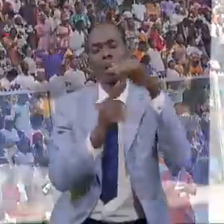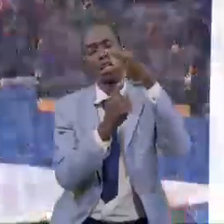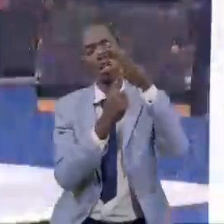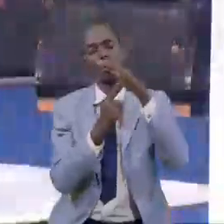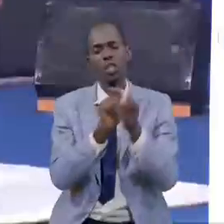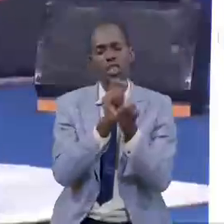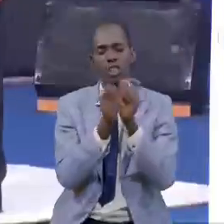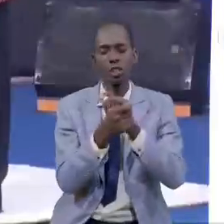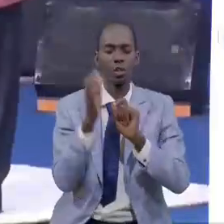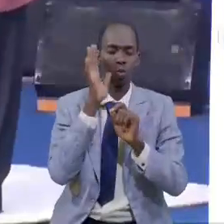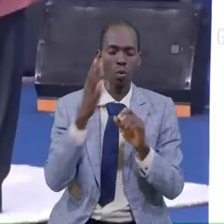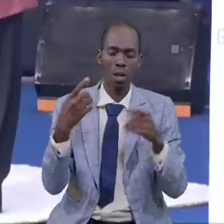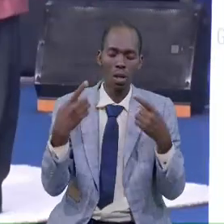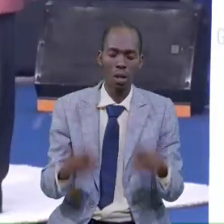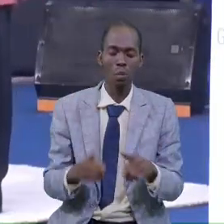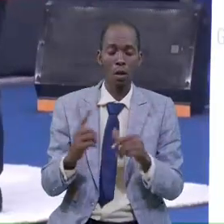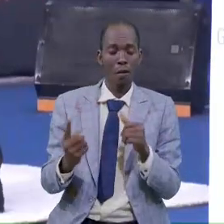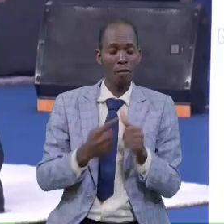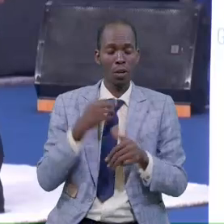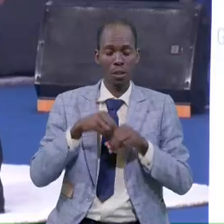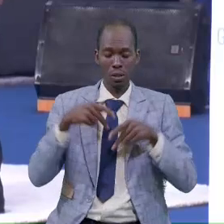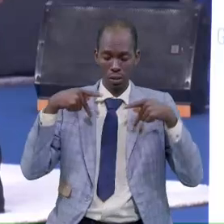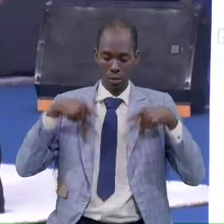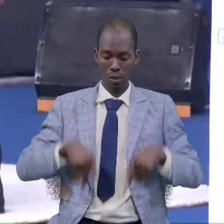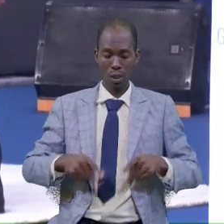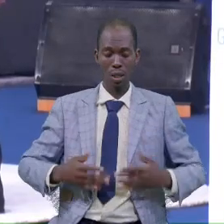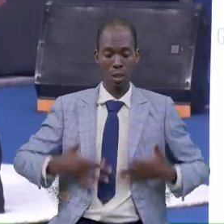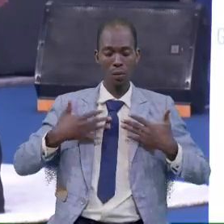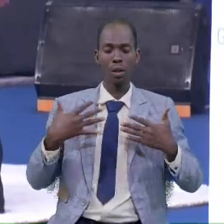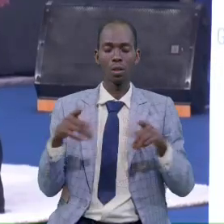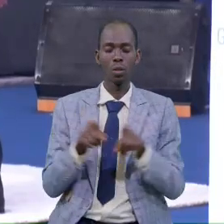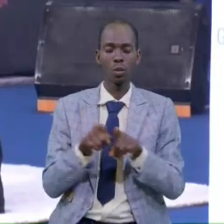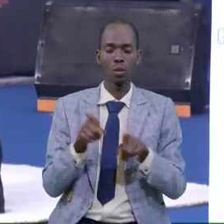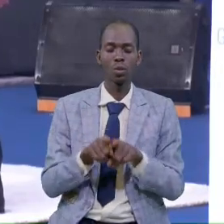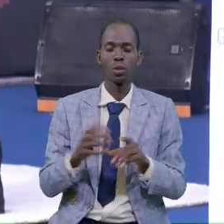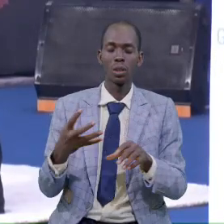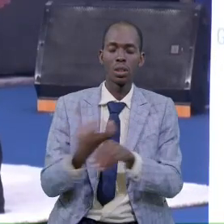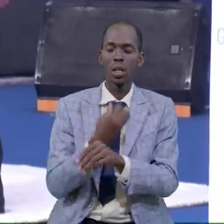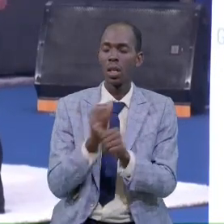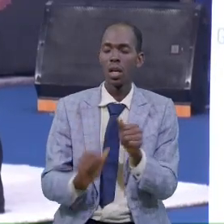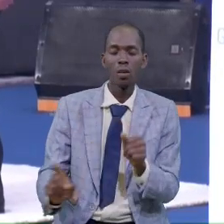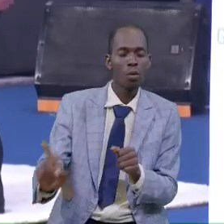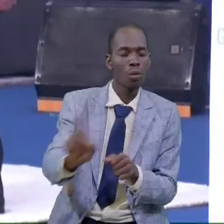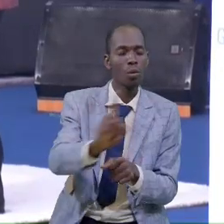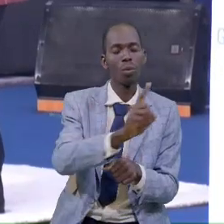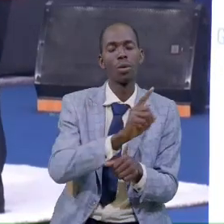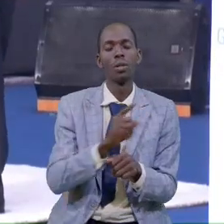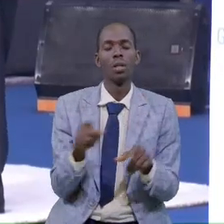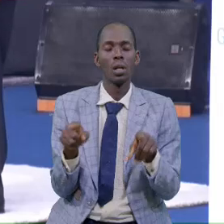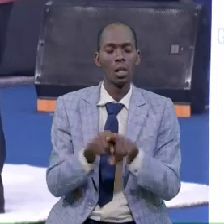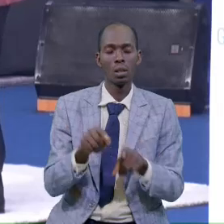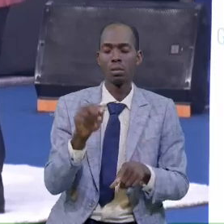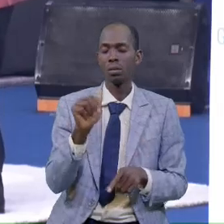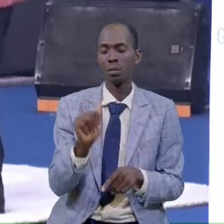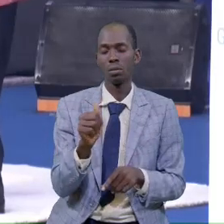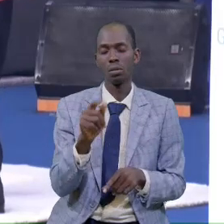the individual, and then you take everyone as a tool, as an instrument to